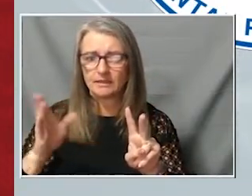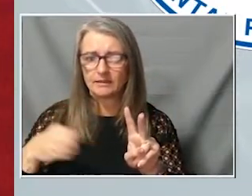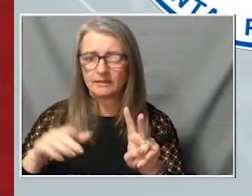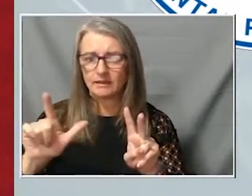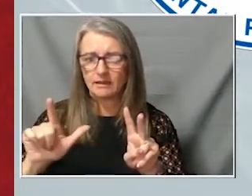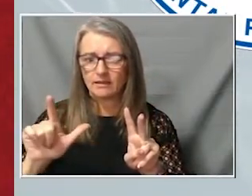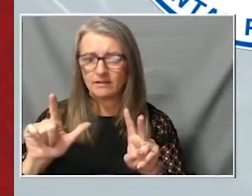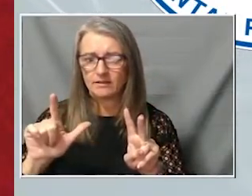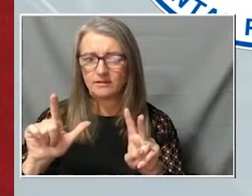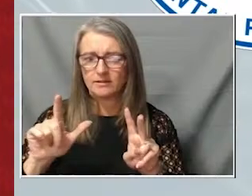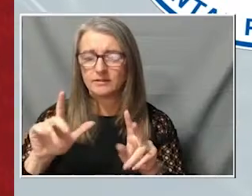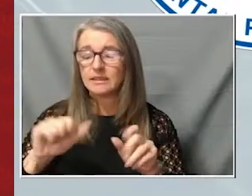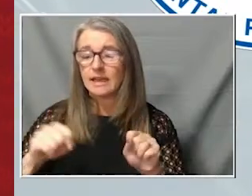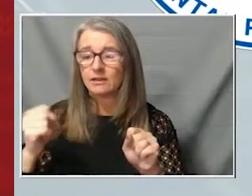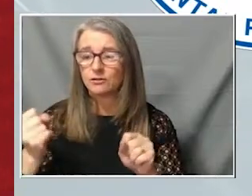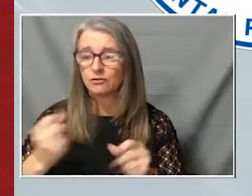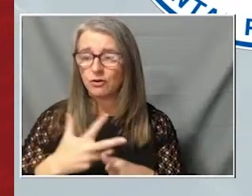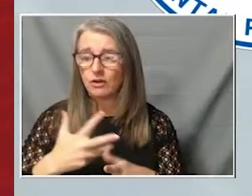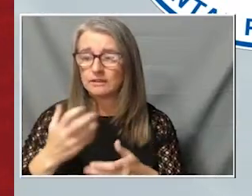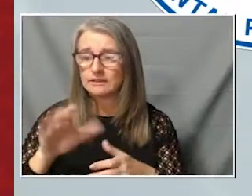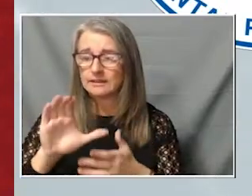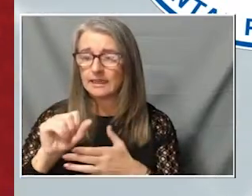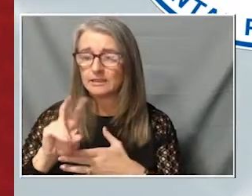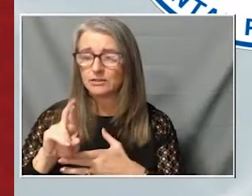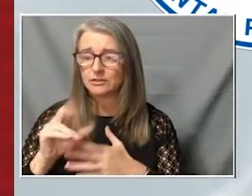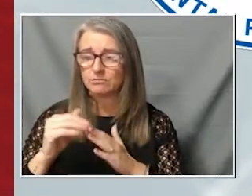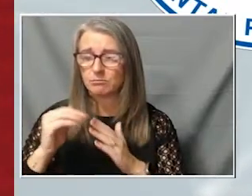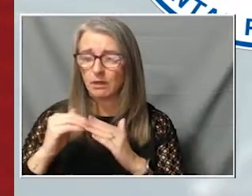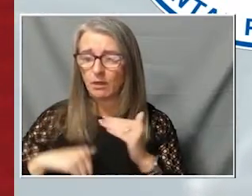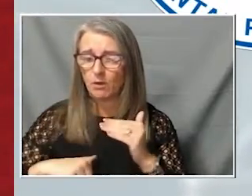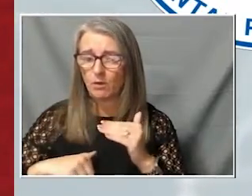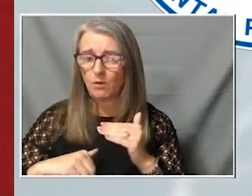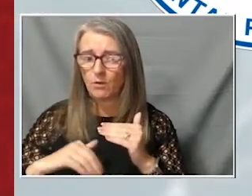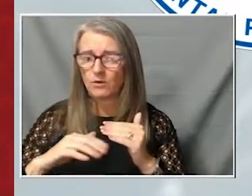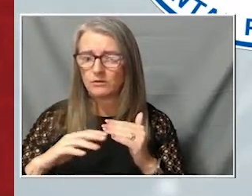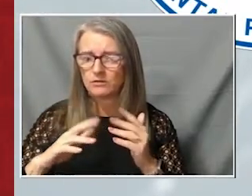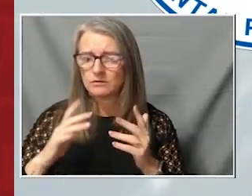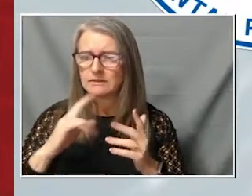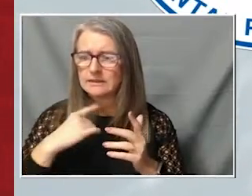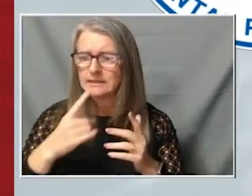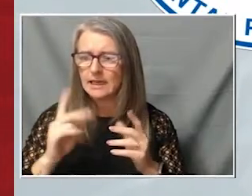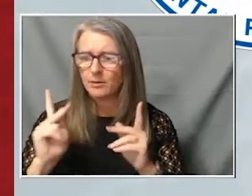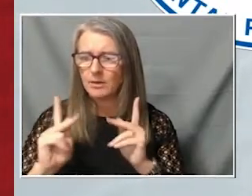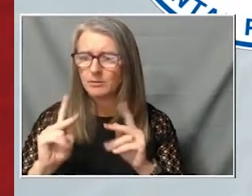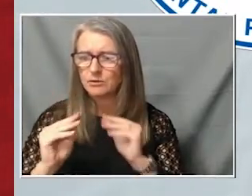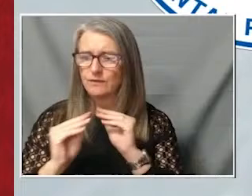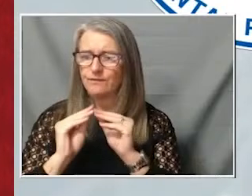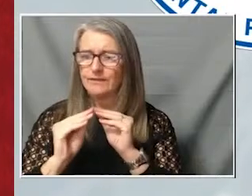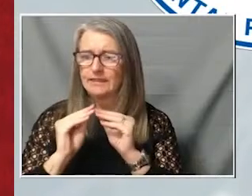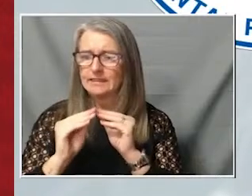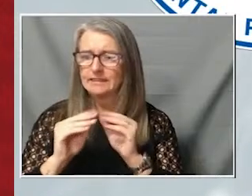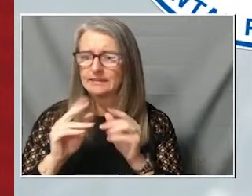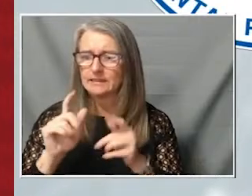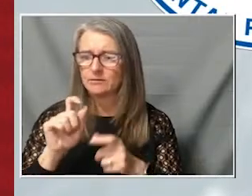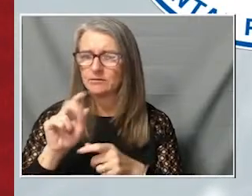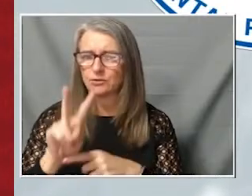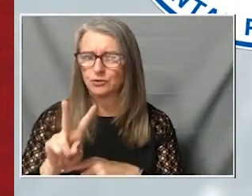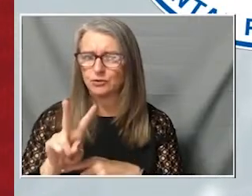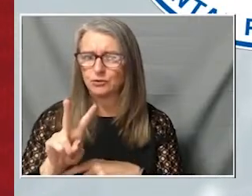even below 4 picocuries per liter. So why not just tell people to fix it at 2?